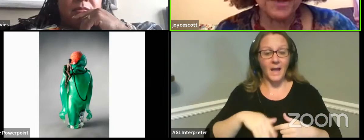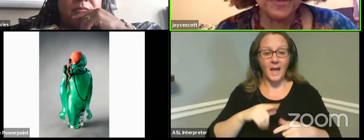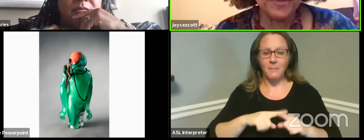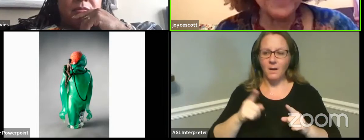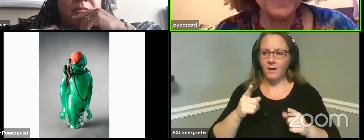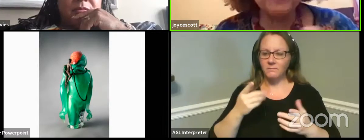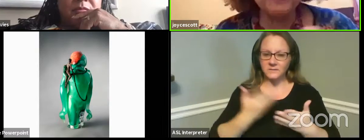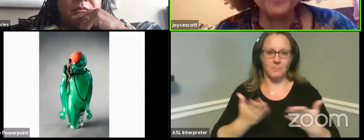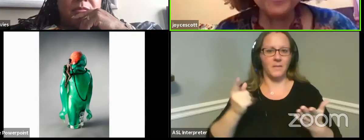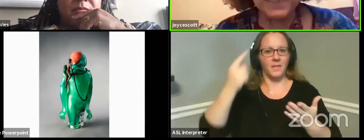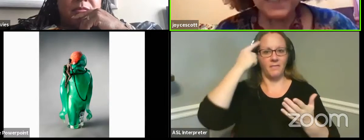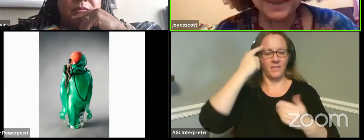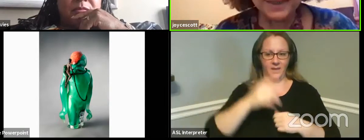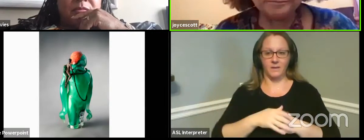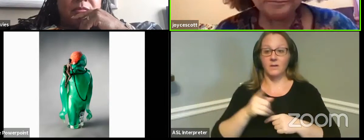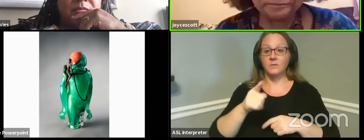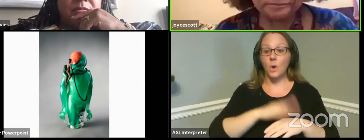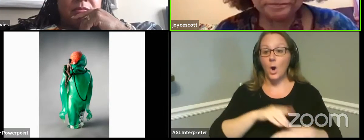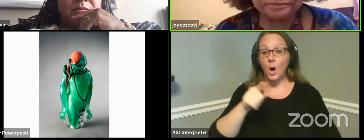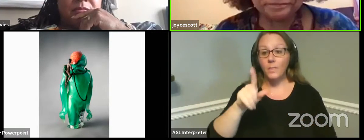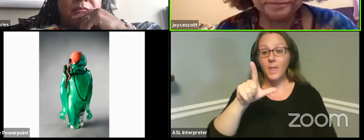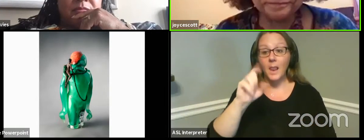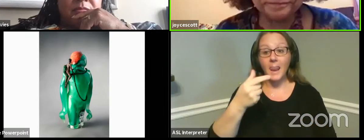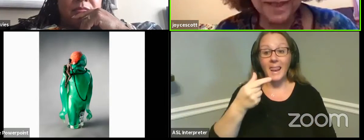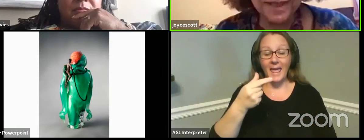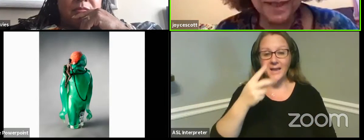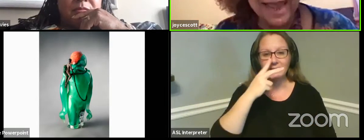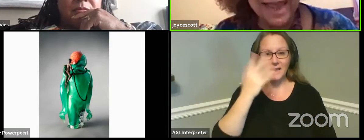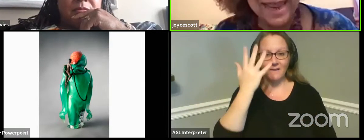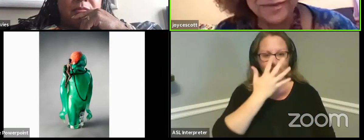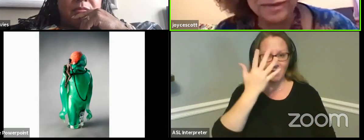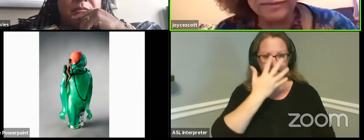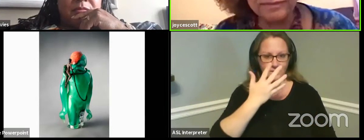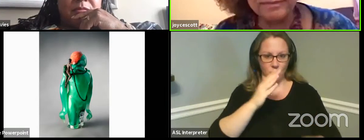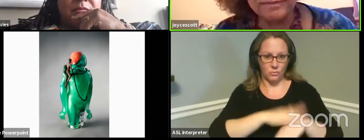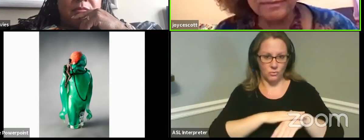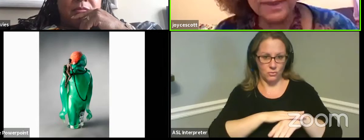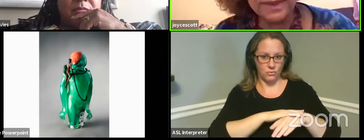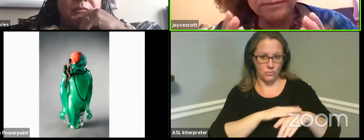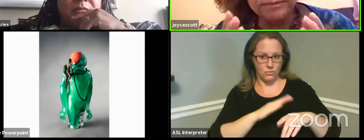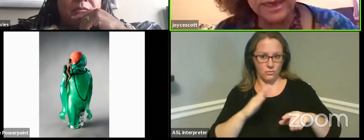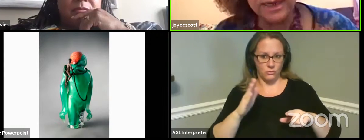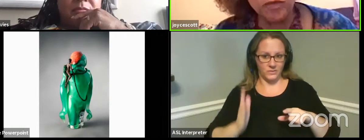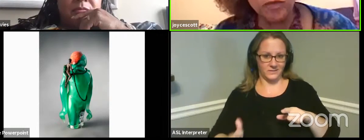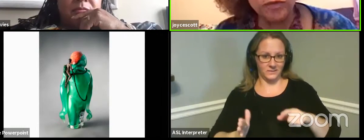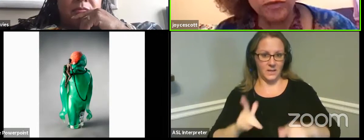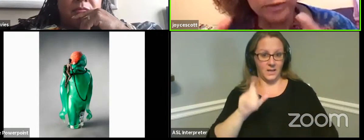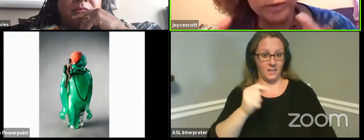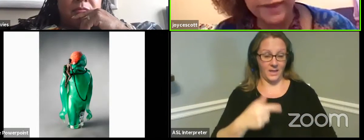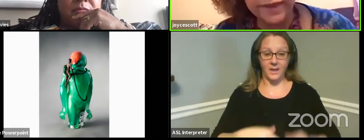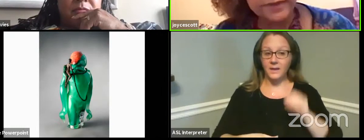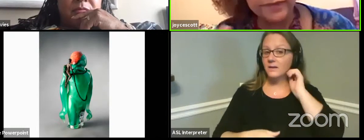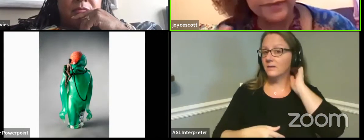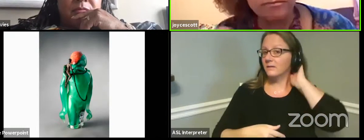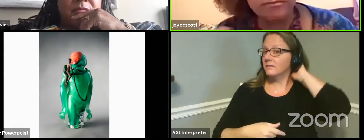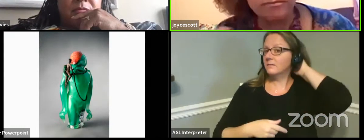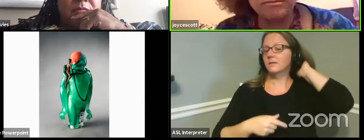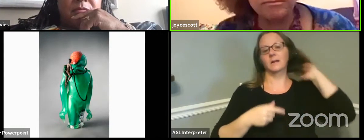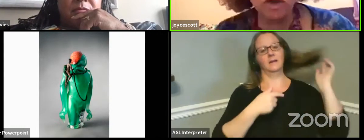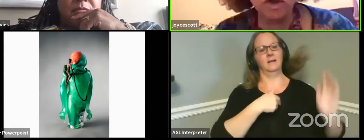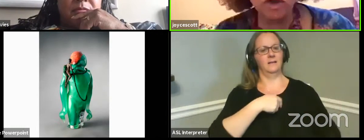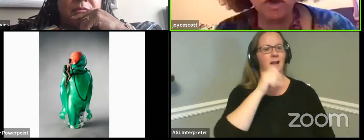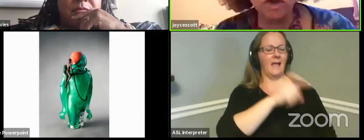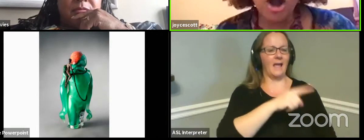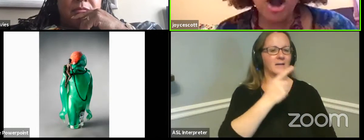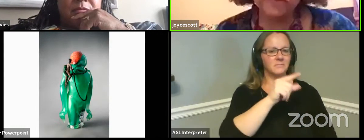So there's a face on the leg. I ask him, Beringo, would you please get me some, you